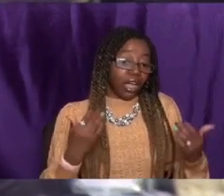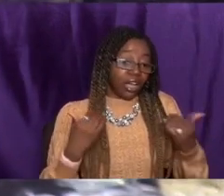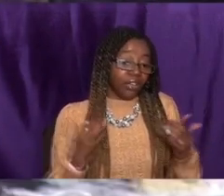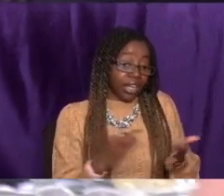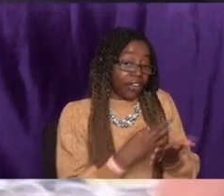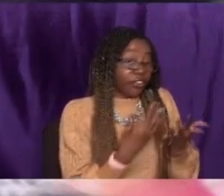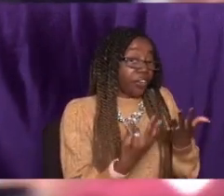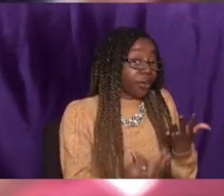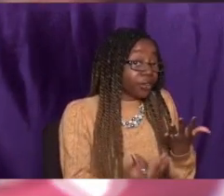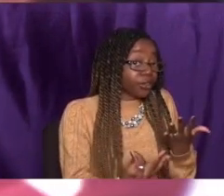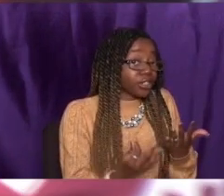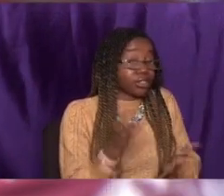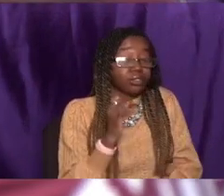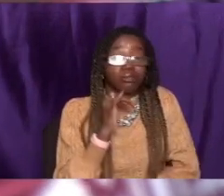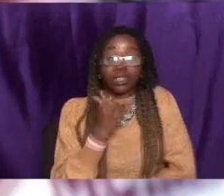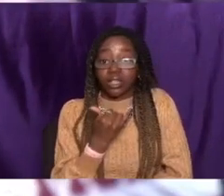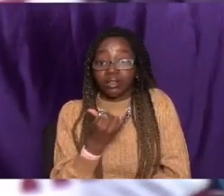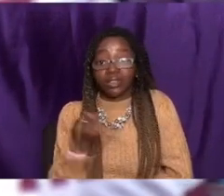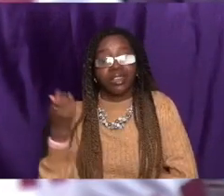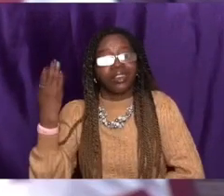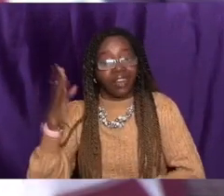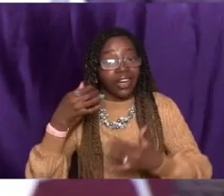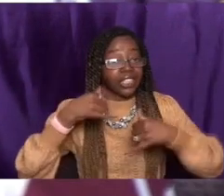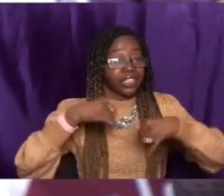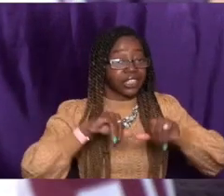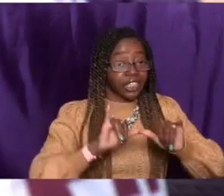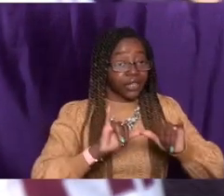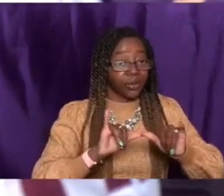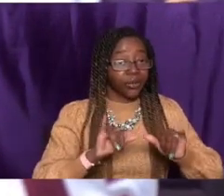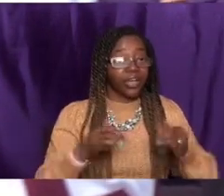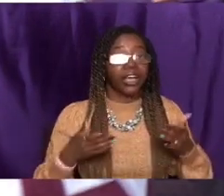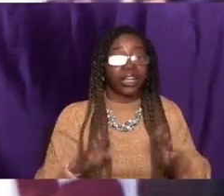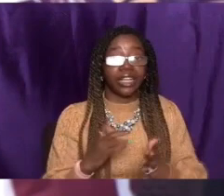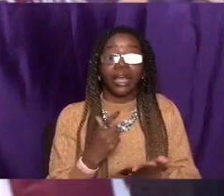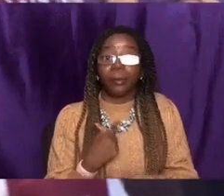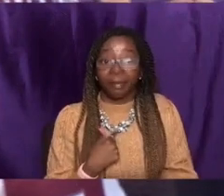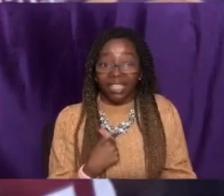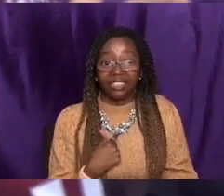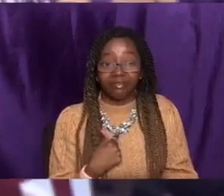had mistakes. But God has still allowed me